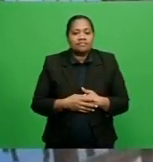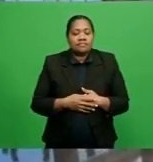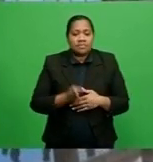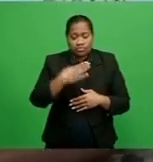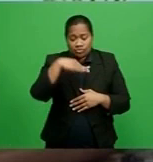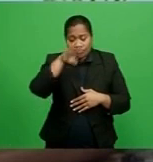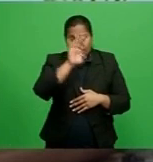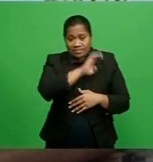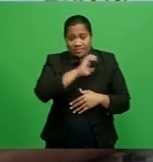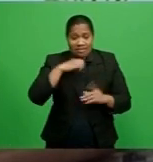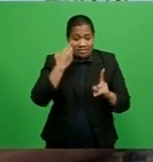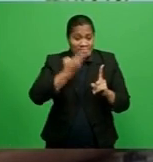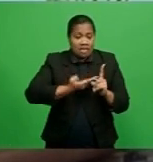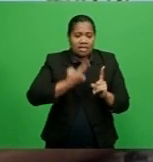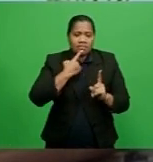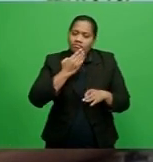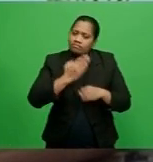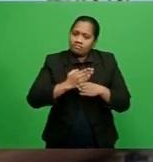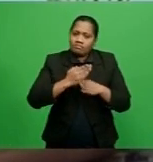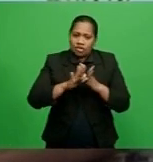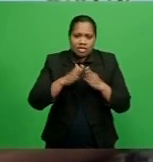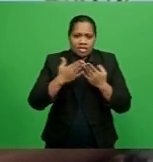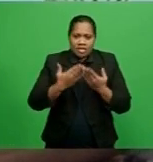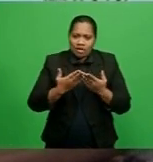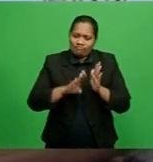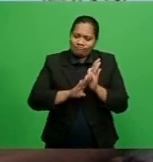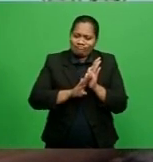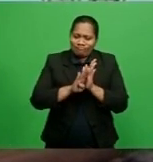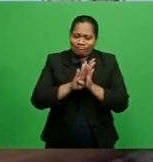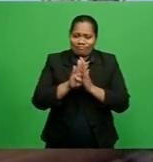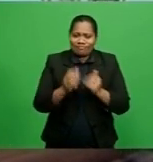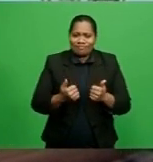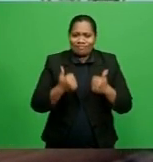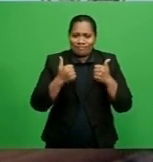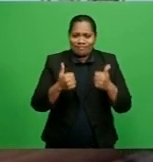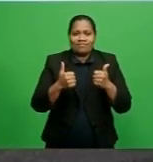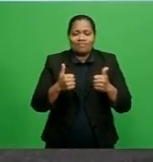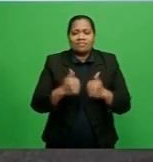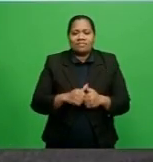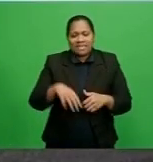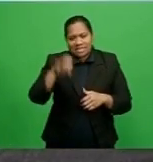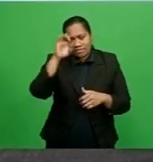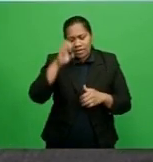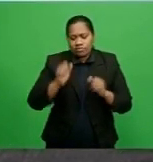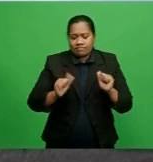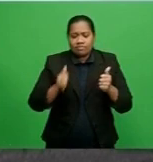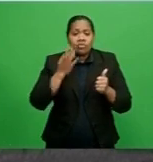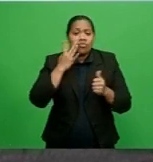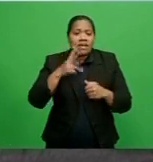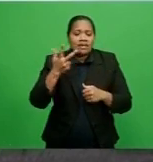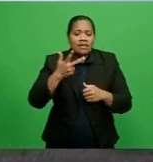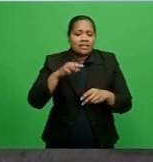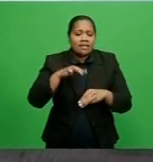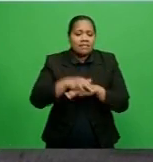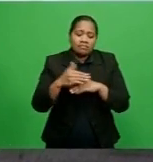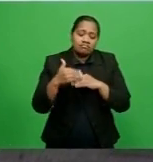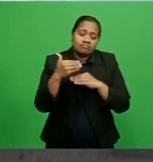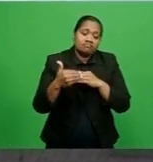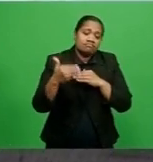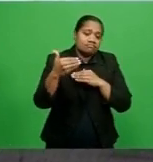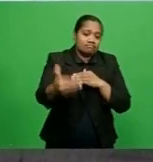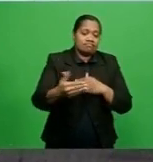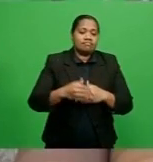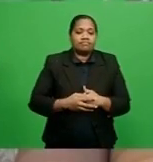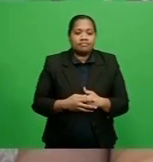Moore says work is progressing well and expected to be completed in the next 18 months. The FRA has reclaimed part of